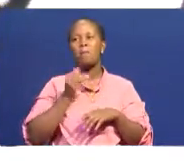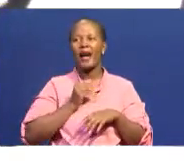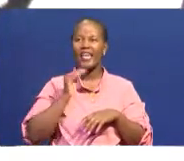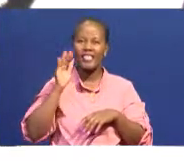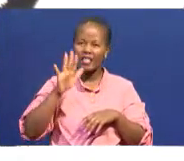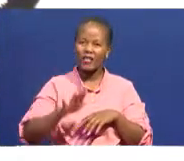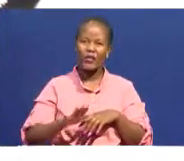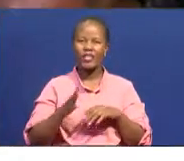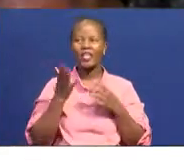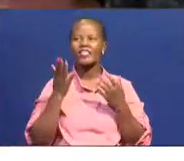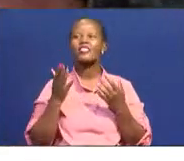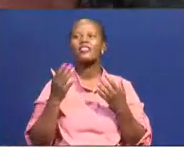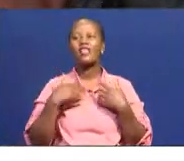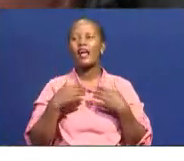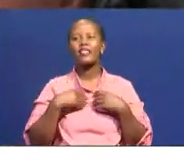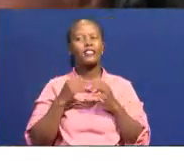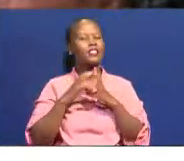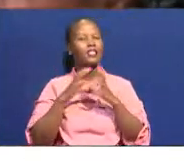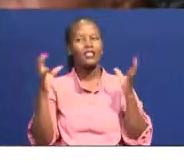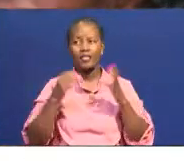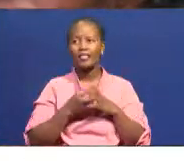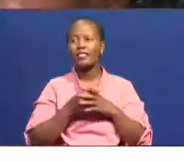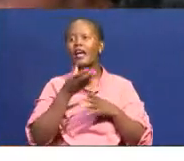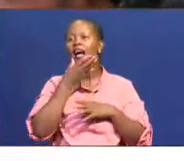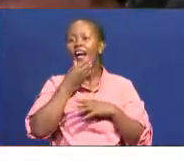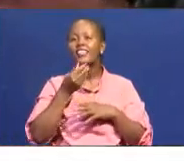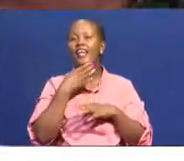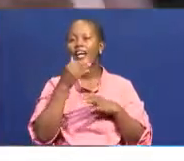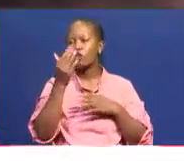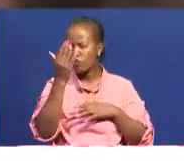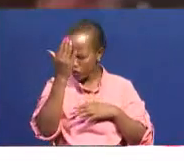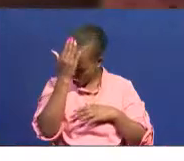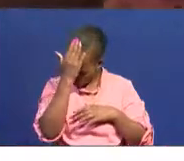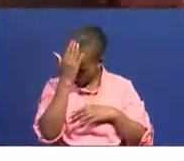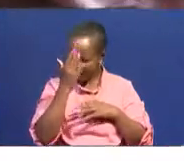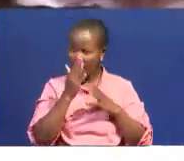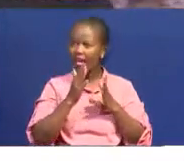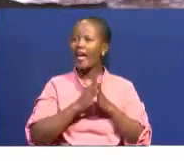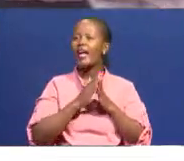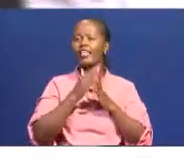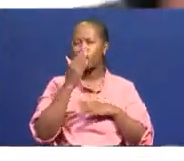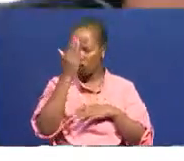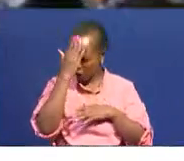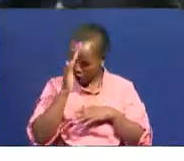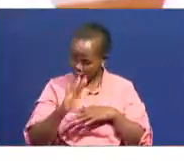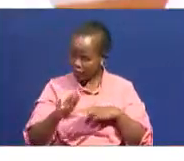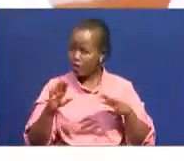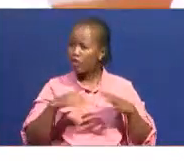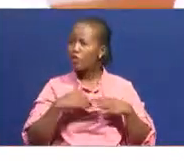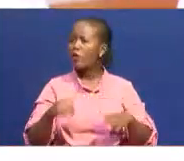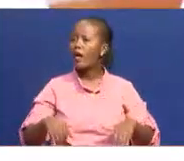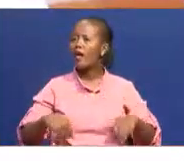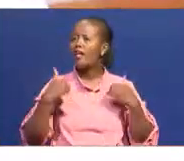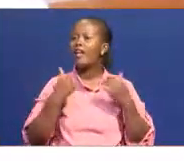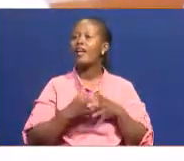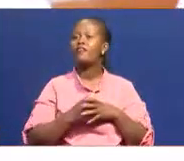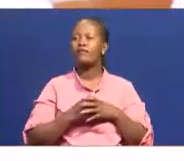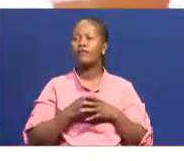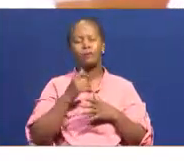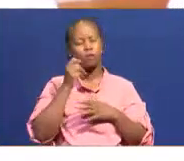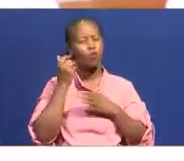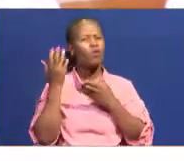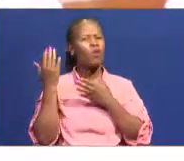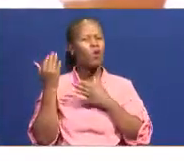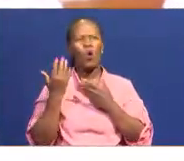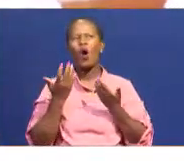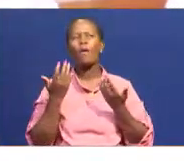was a radiant thread. Hey Dad, we honor you and we honor your life you have lived. I wish we had just